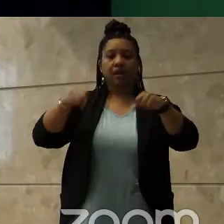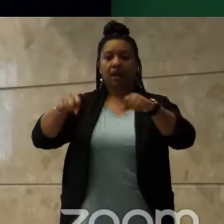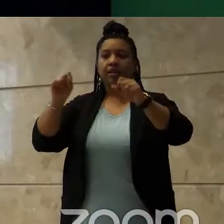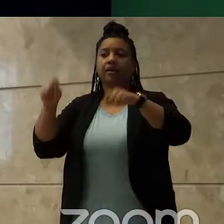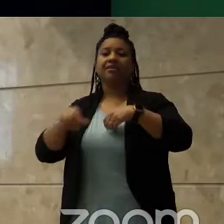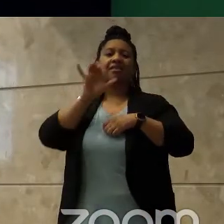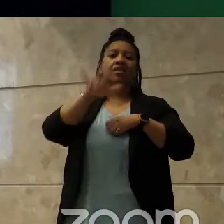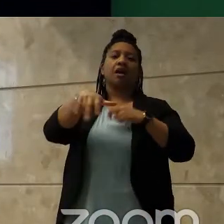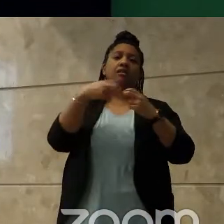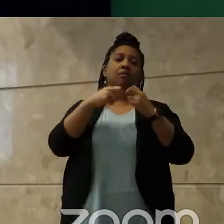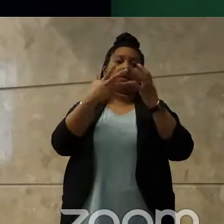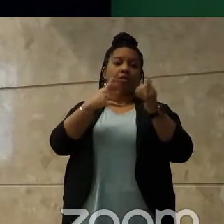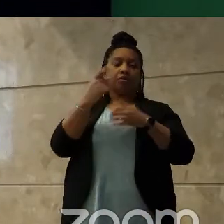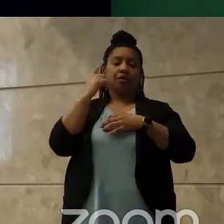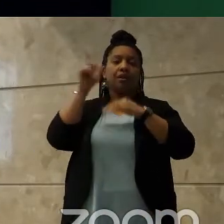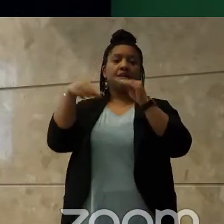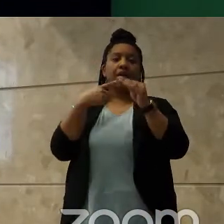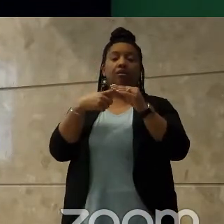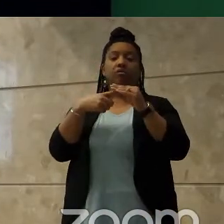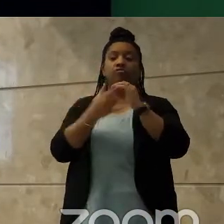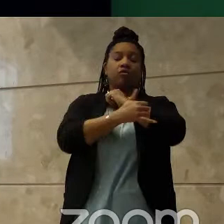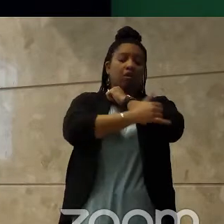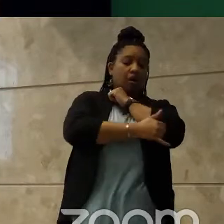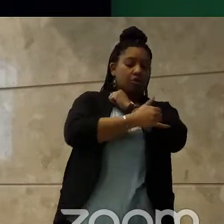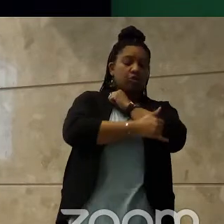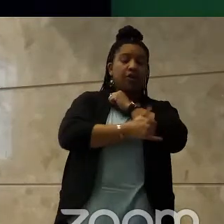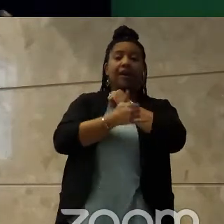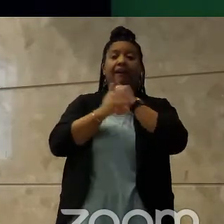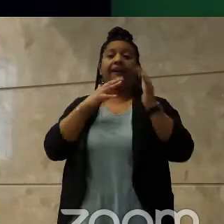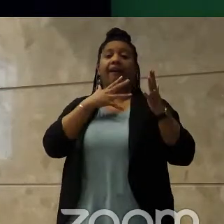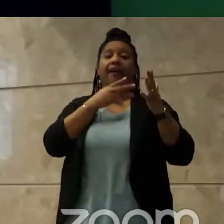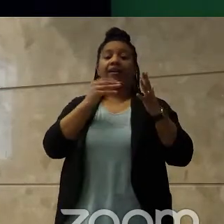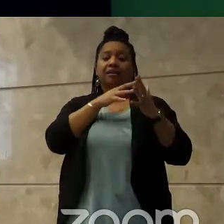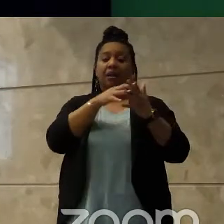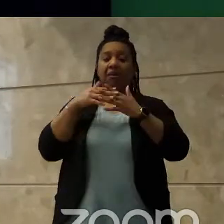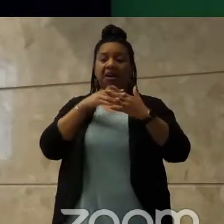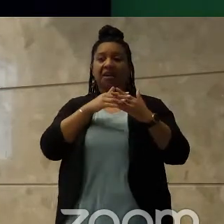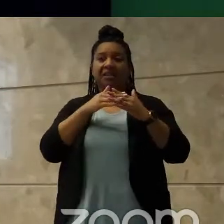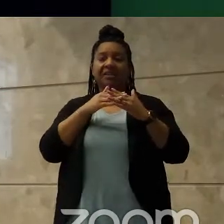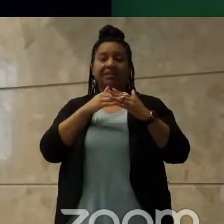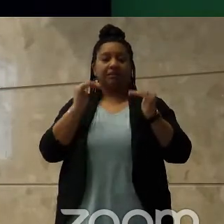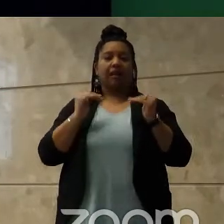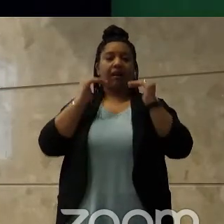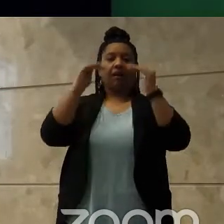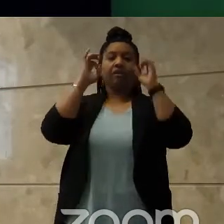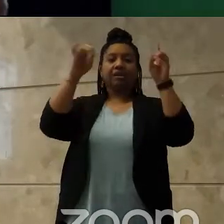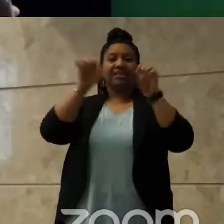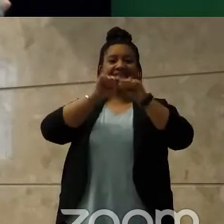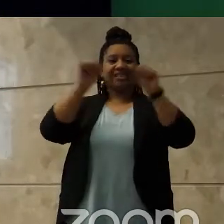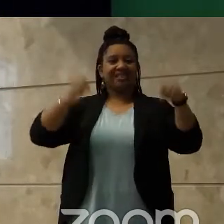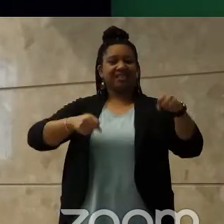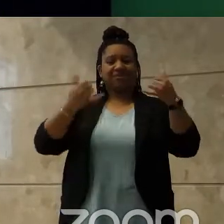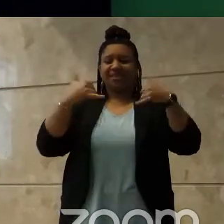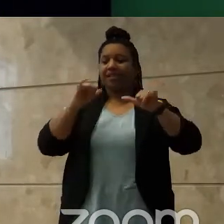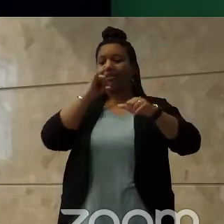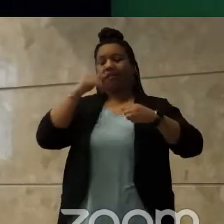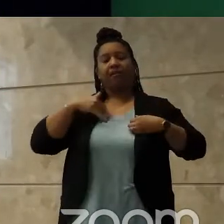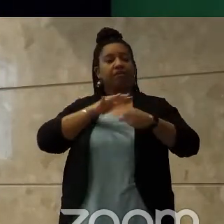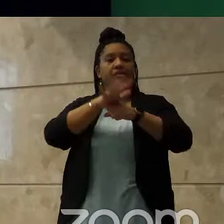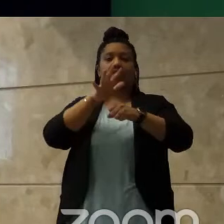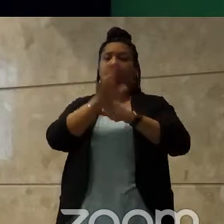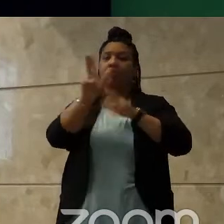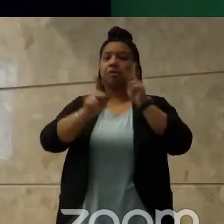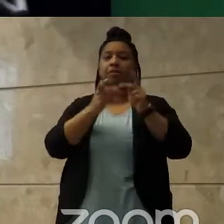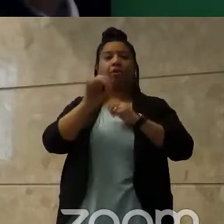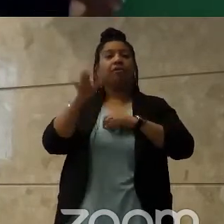about, that the country and its American higher education system is still one where there are too few people of color represented